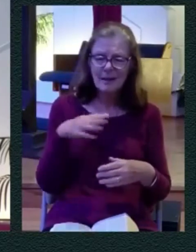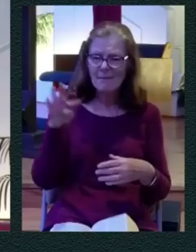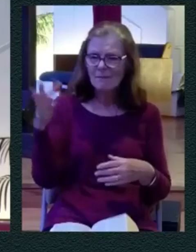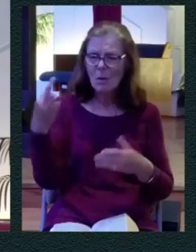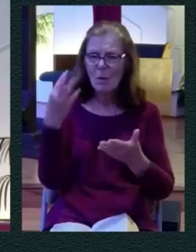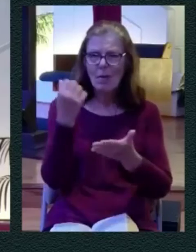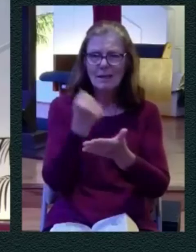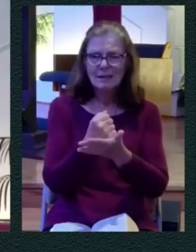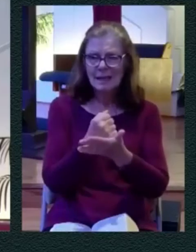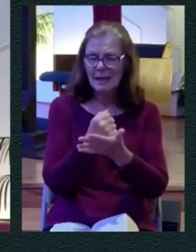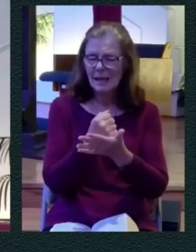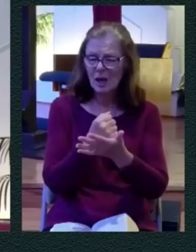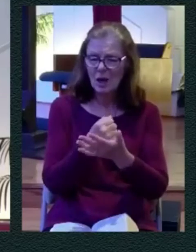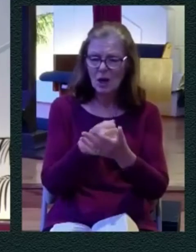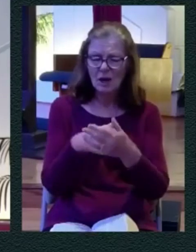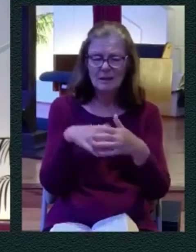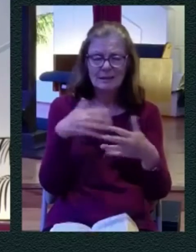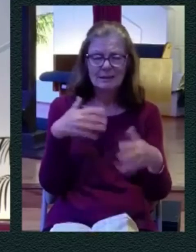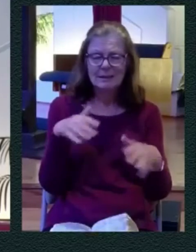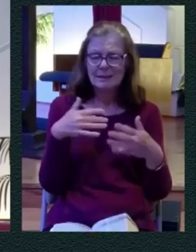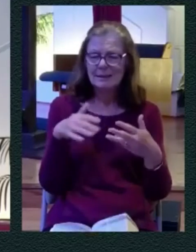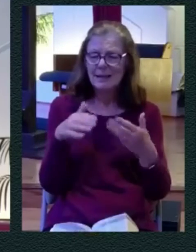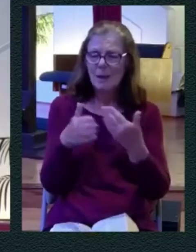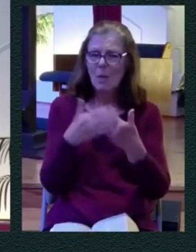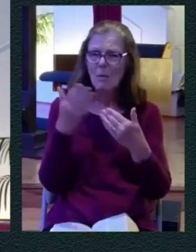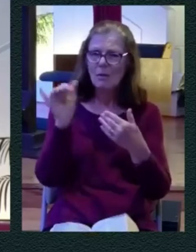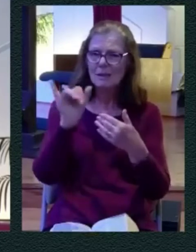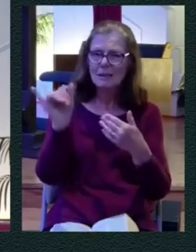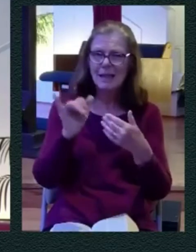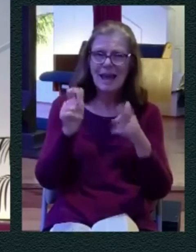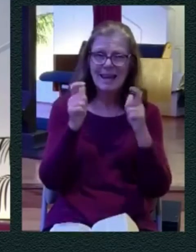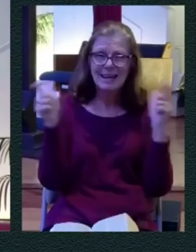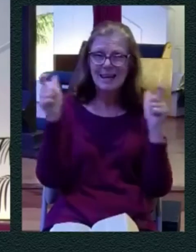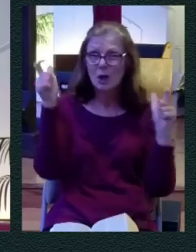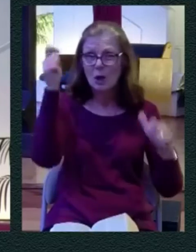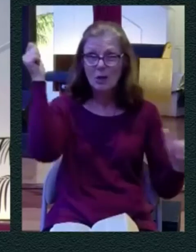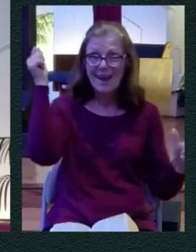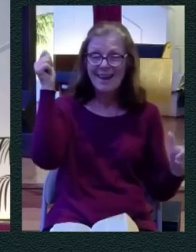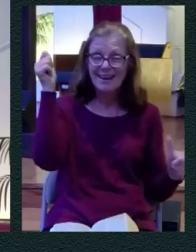have come before it, and it's almost like an even greater accent.